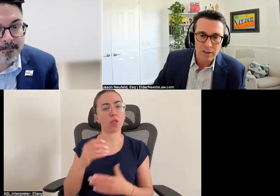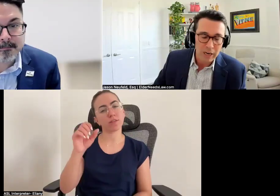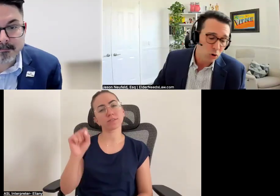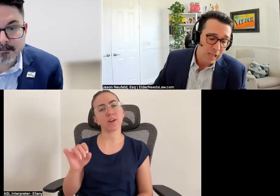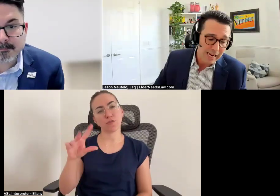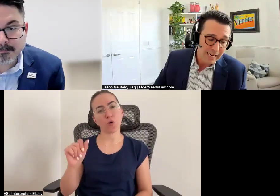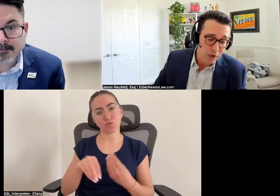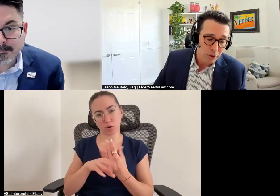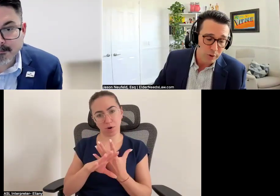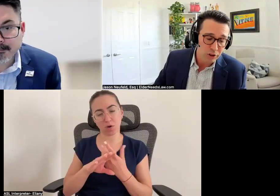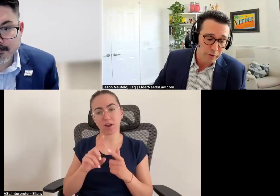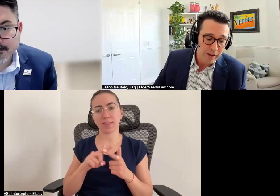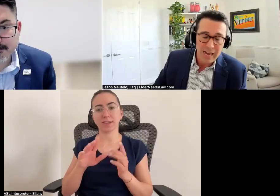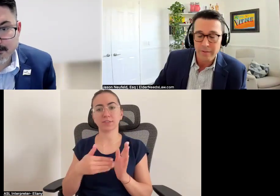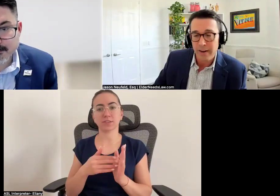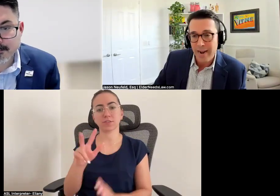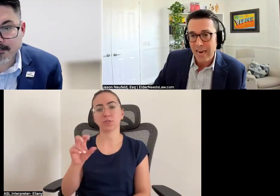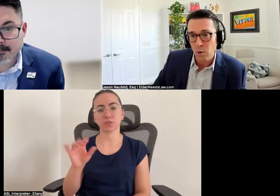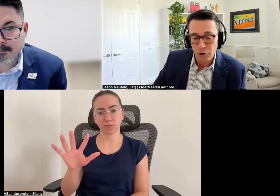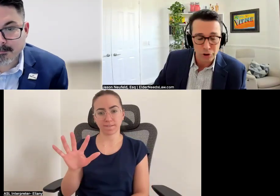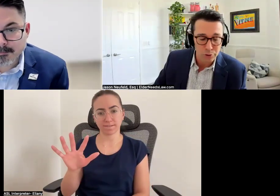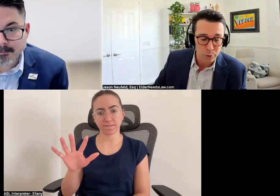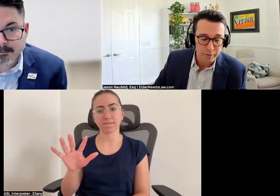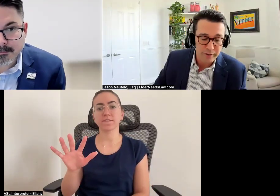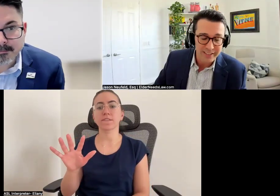our central line is